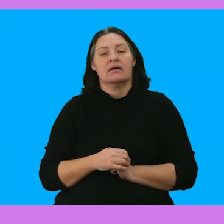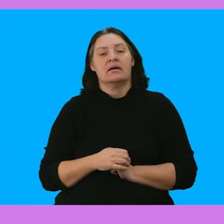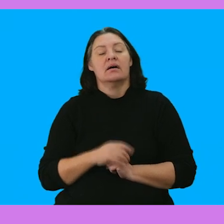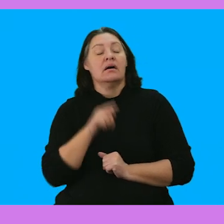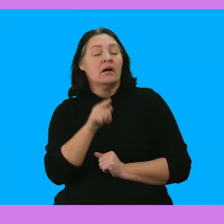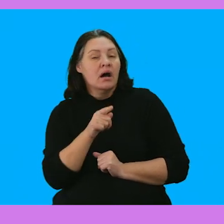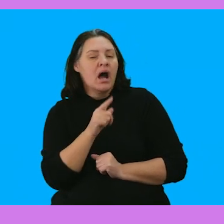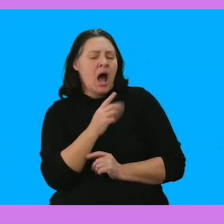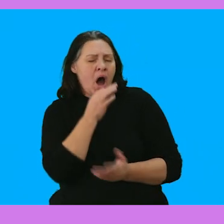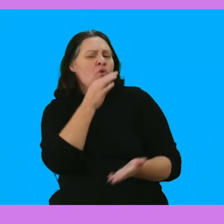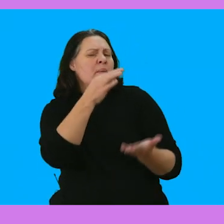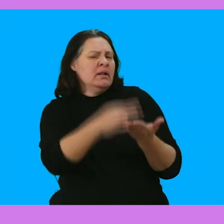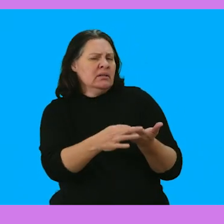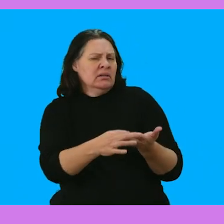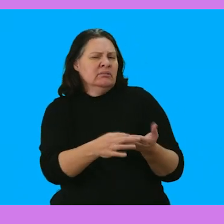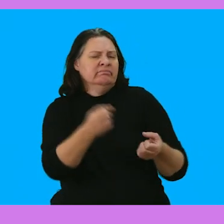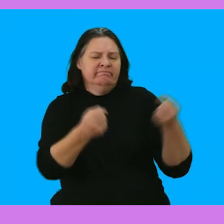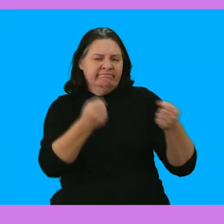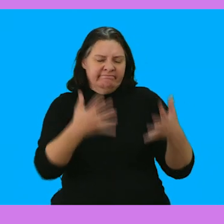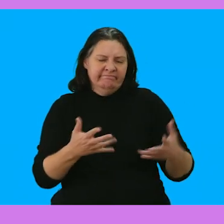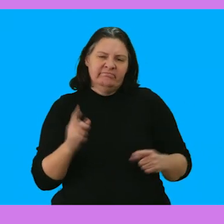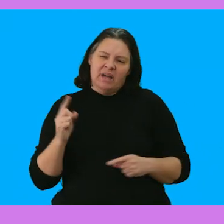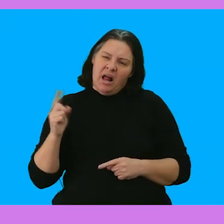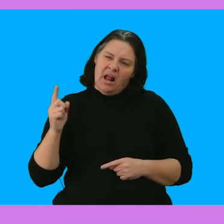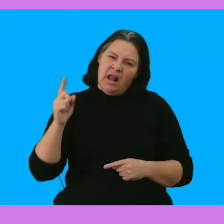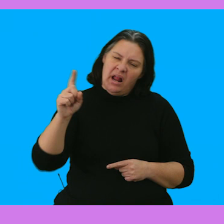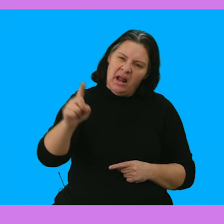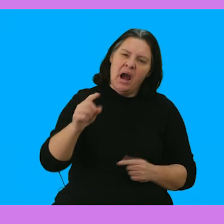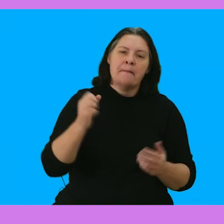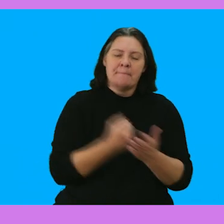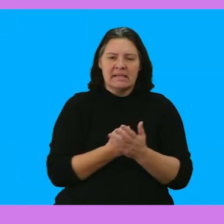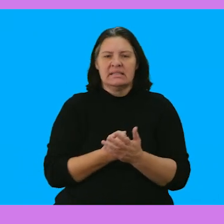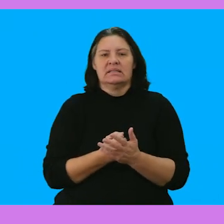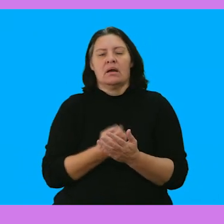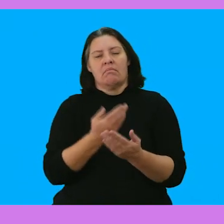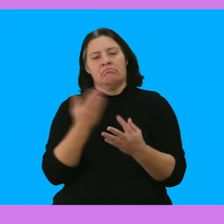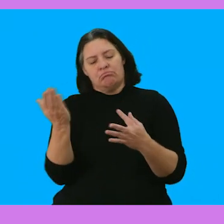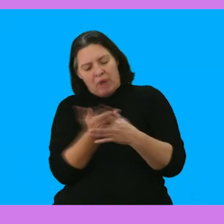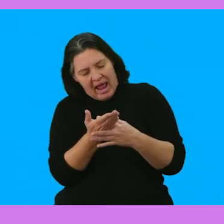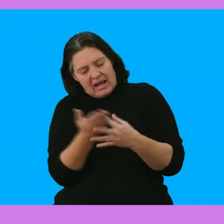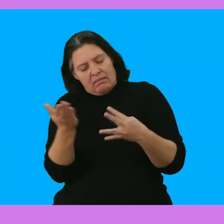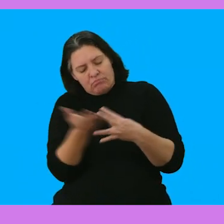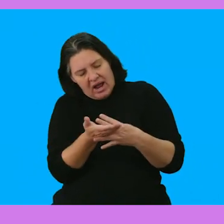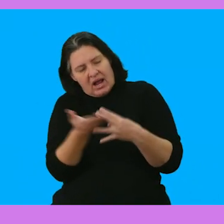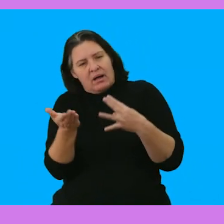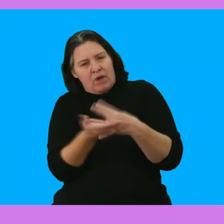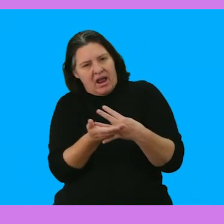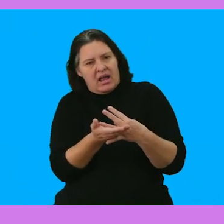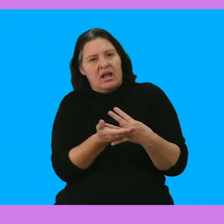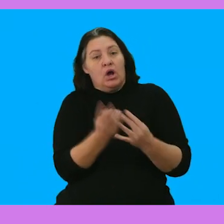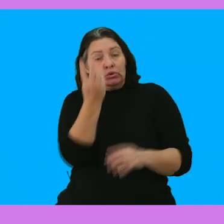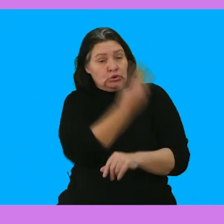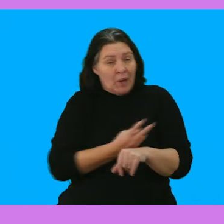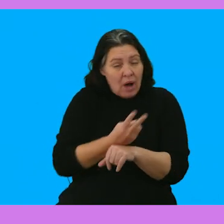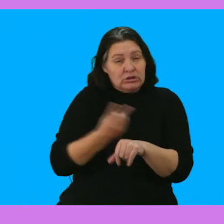indicates the following. It is recommended that drivers on long-distance trips should take a 15-minute break, right,